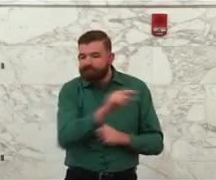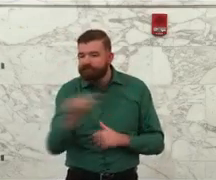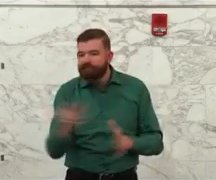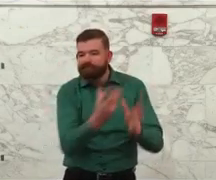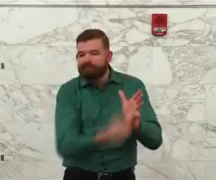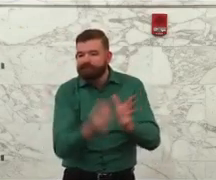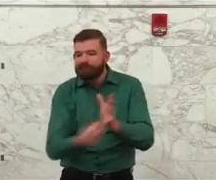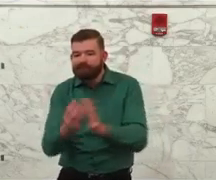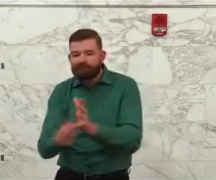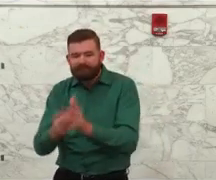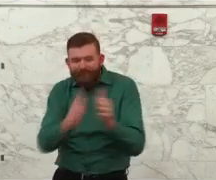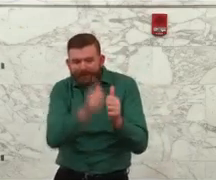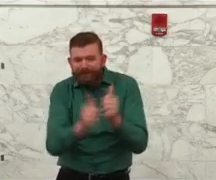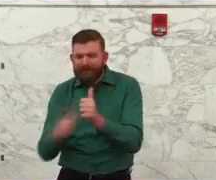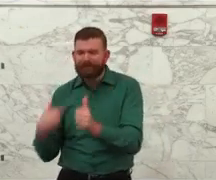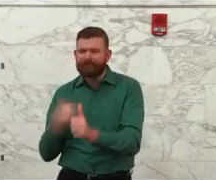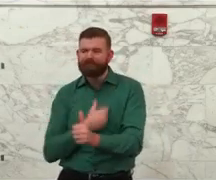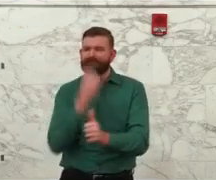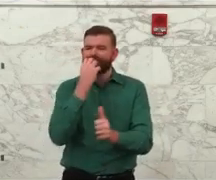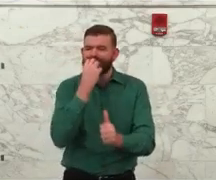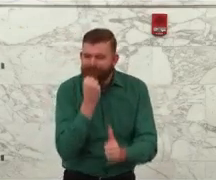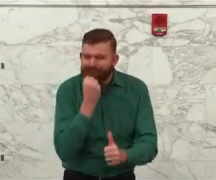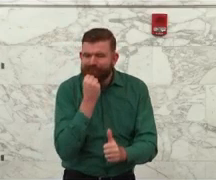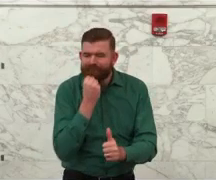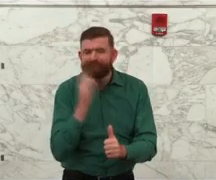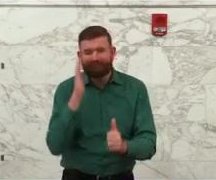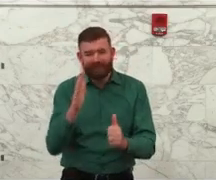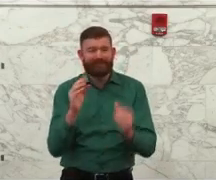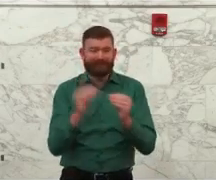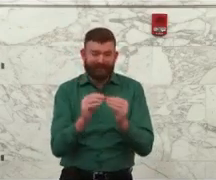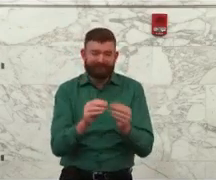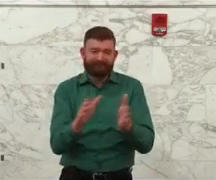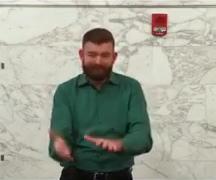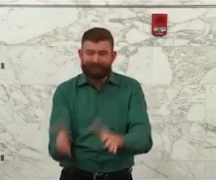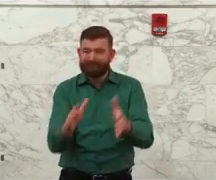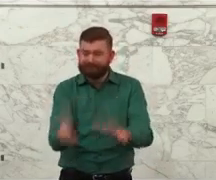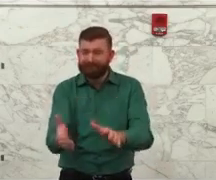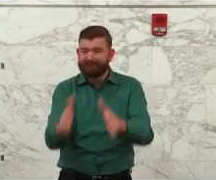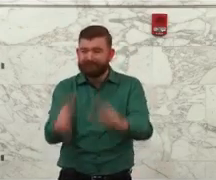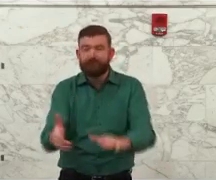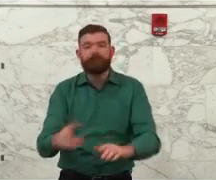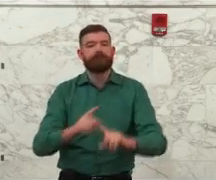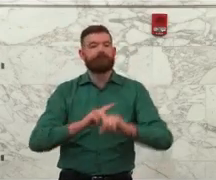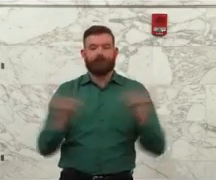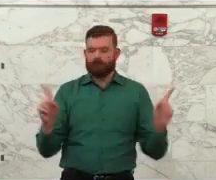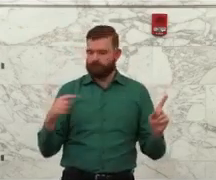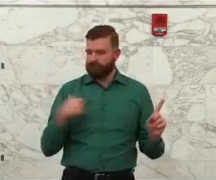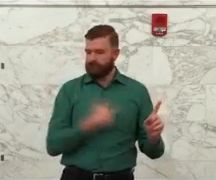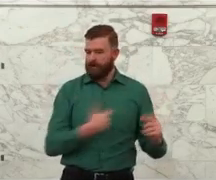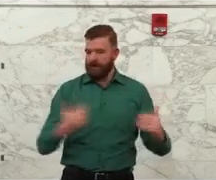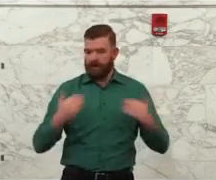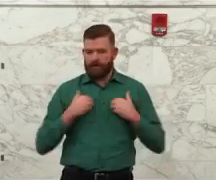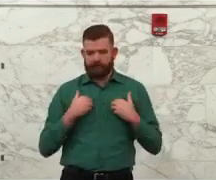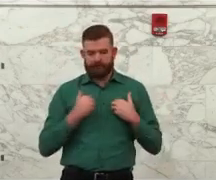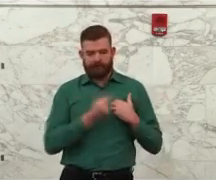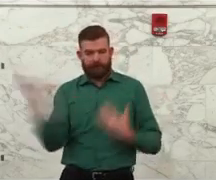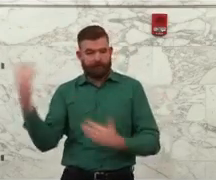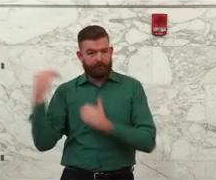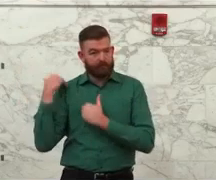the case. But our job right now is several-fold. One is to expand the testing as fast as we